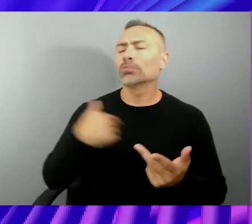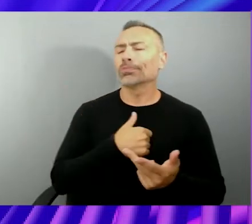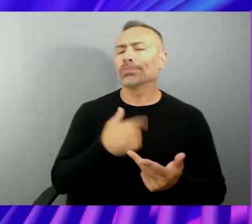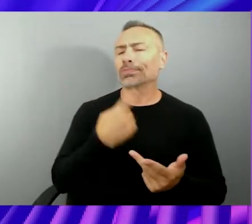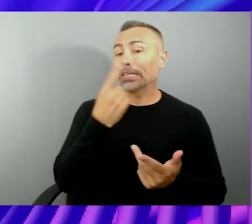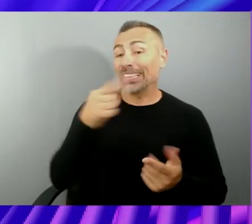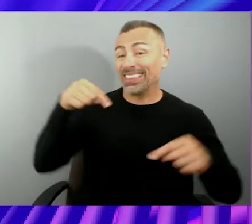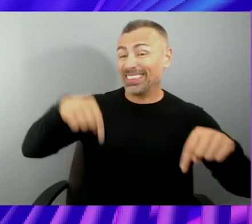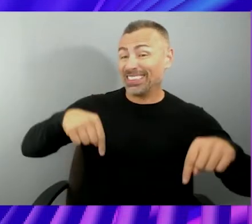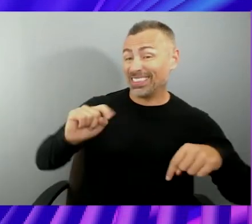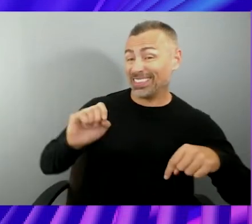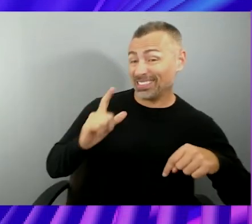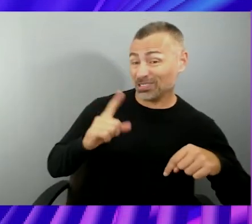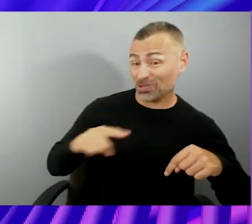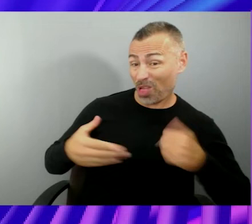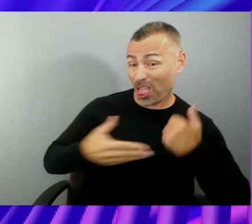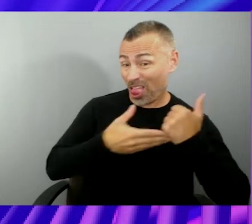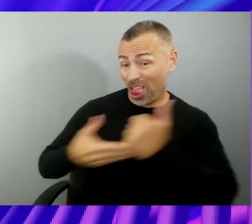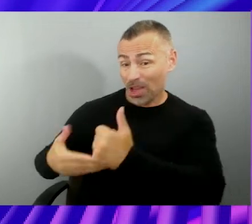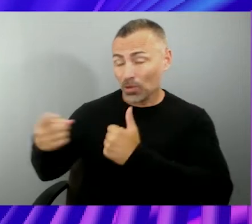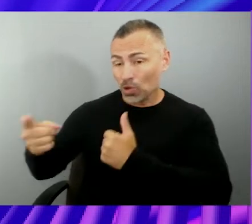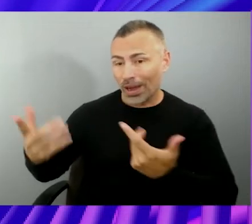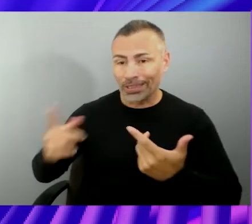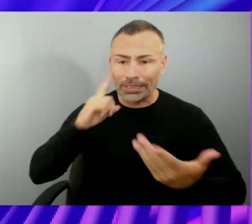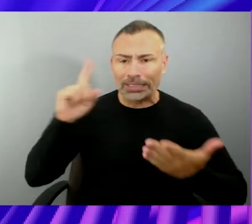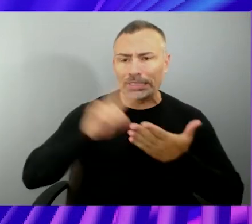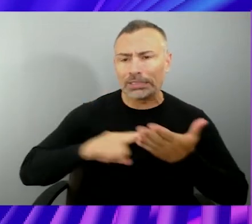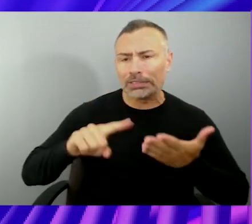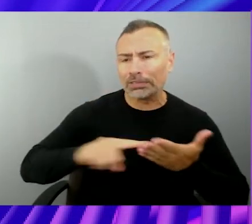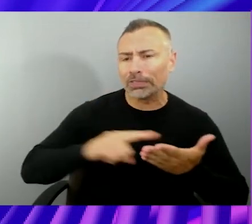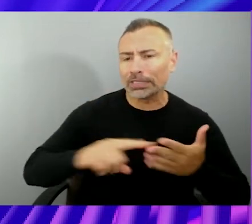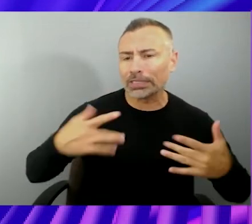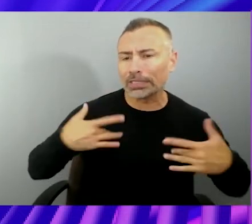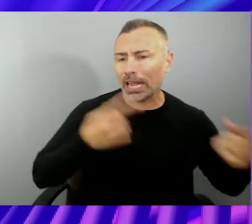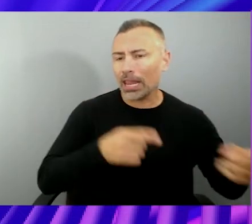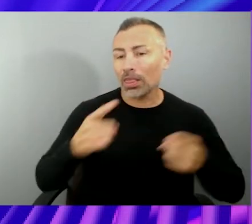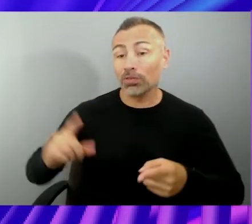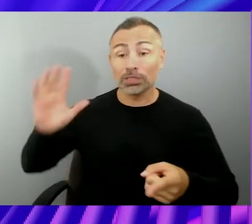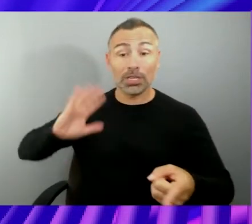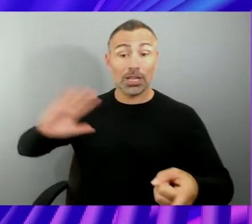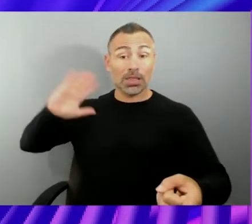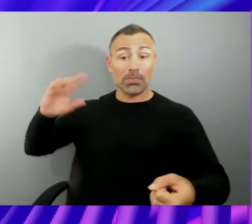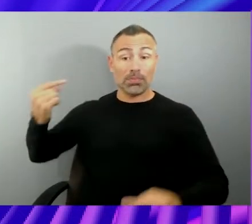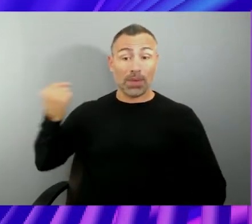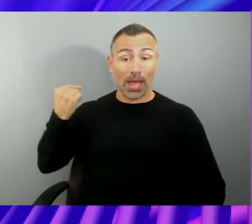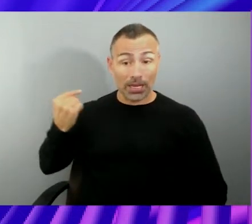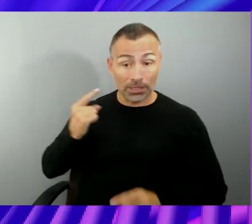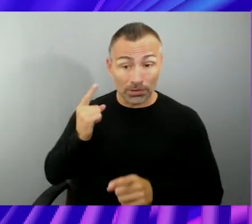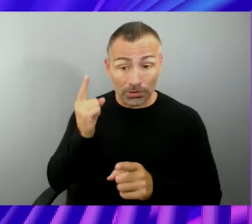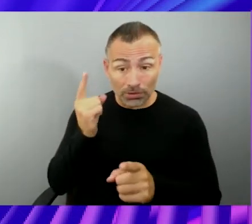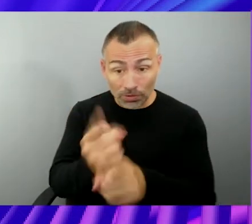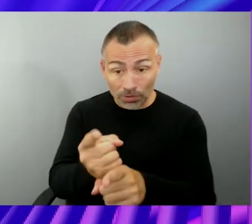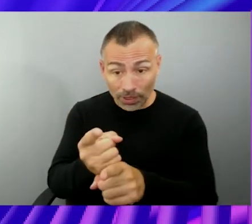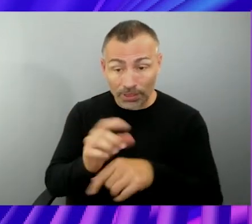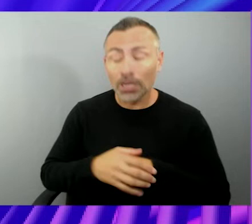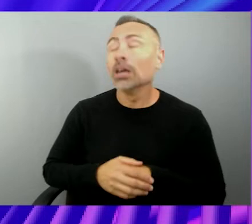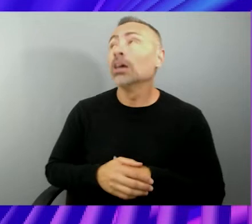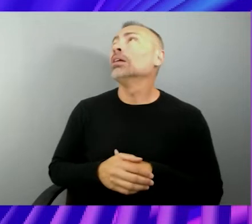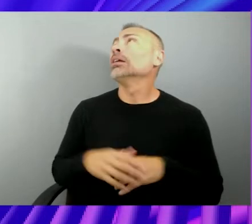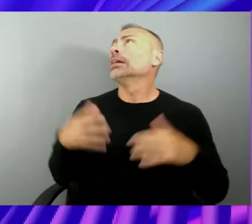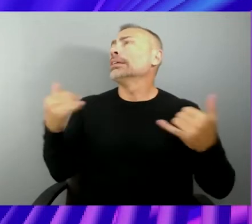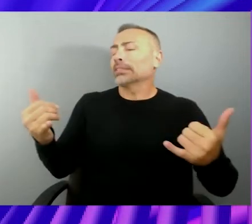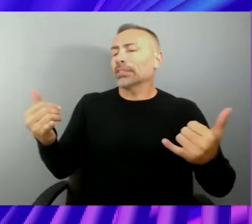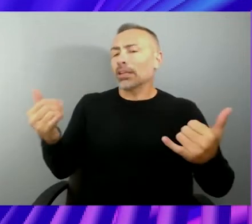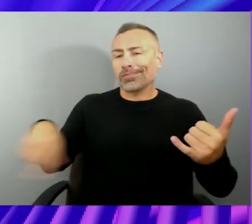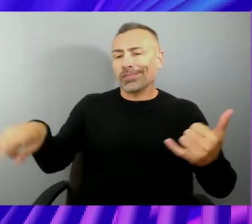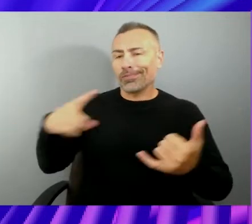to investigate what's happened in the past, right? And that is going back to what we opened with. That's one of